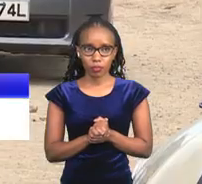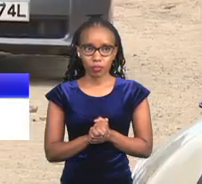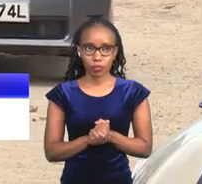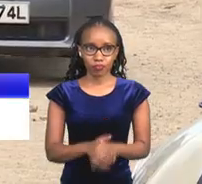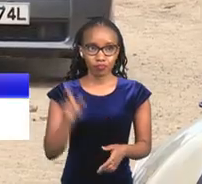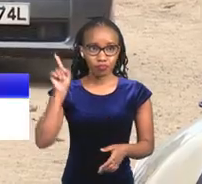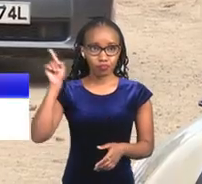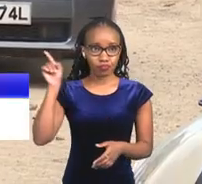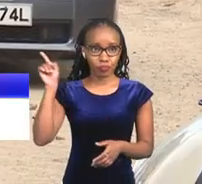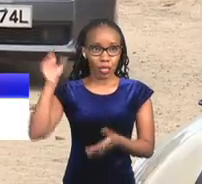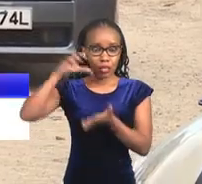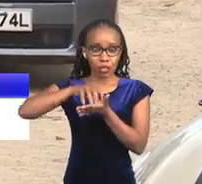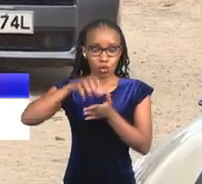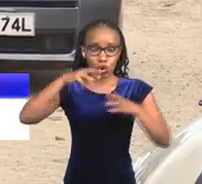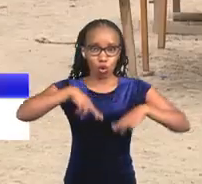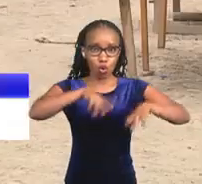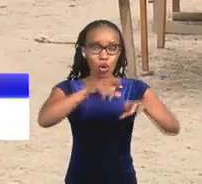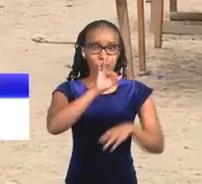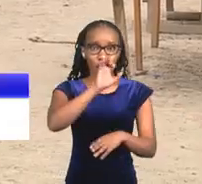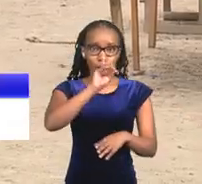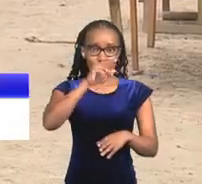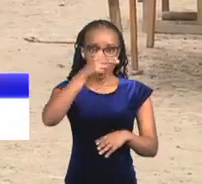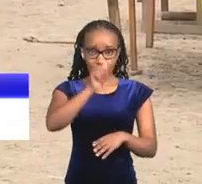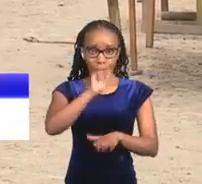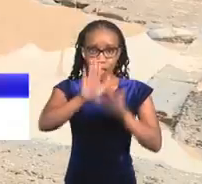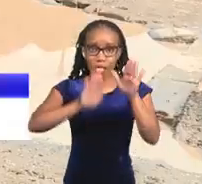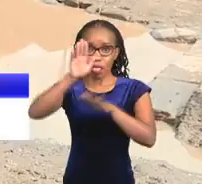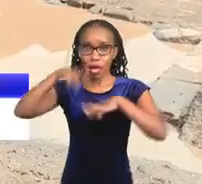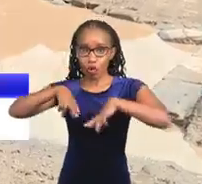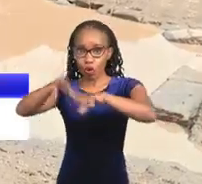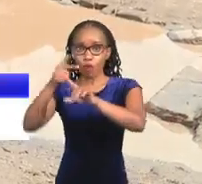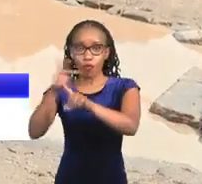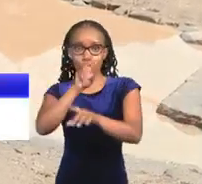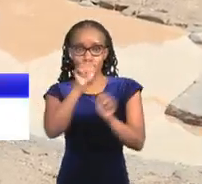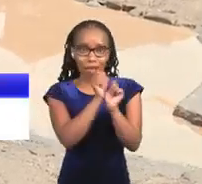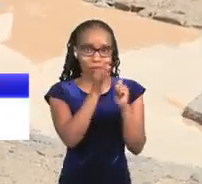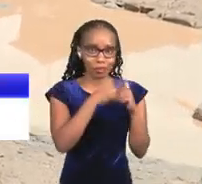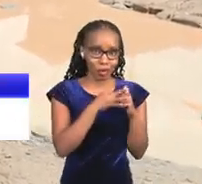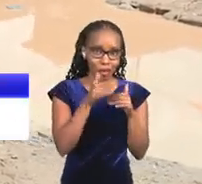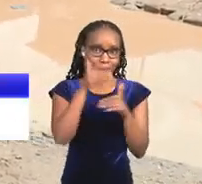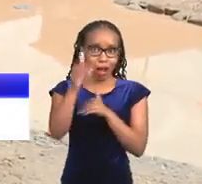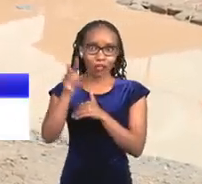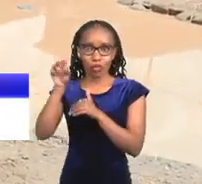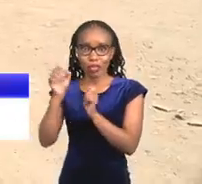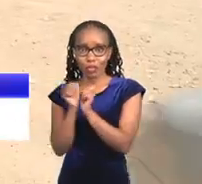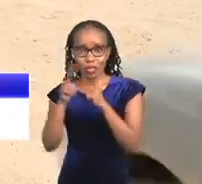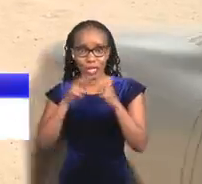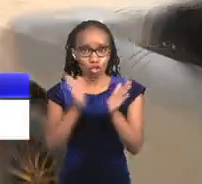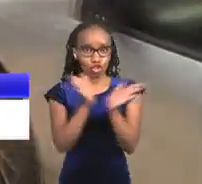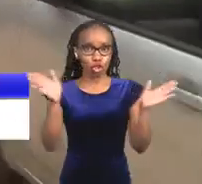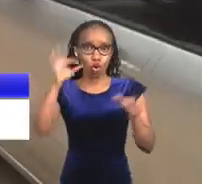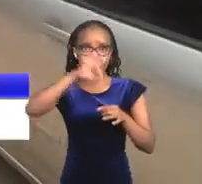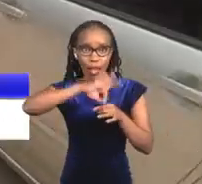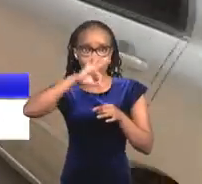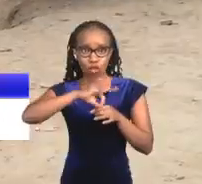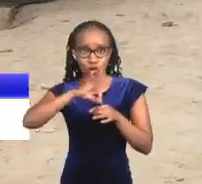This has been the situation of Fedha Nyayo Road since early 2018, after the 2017 general election that